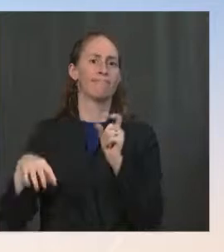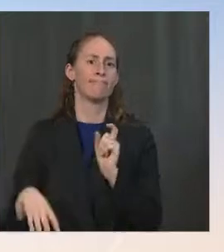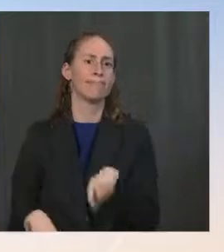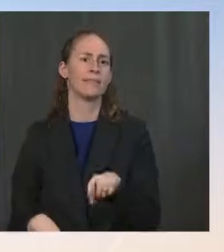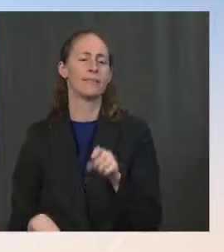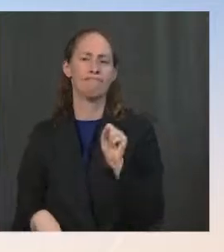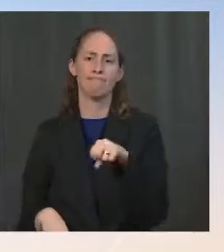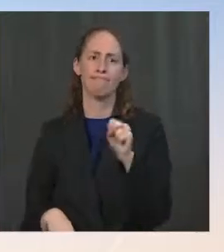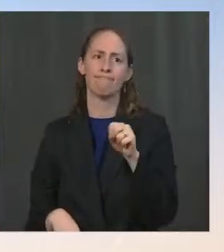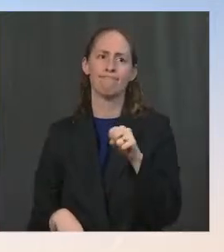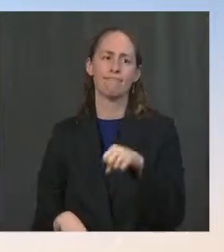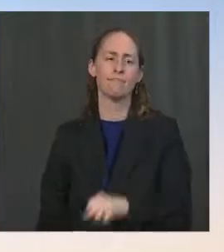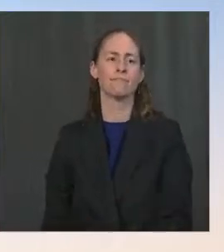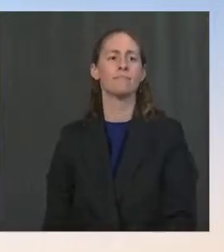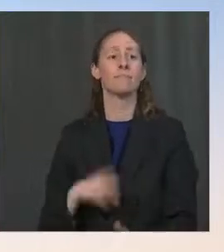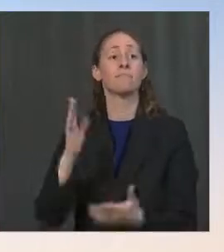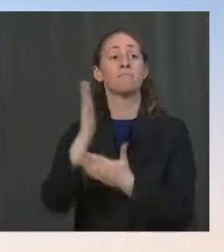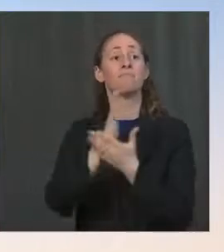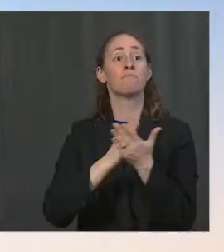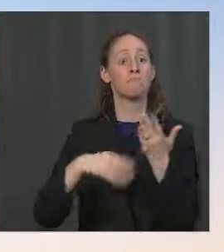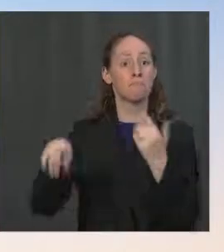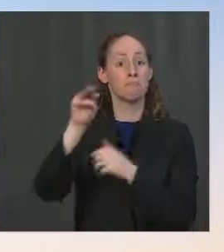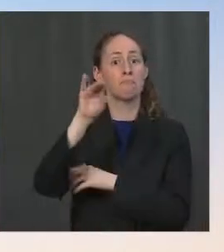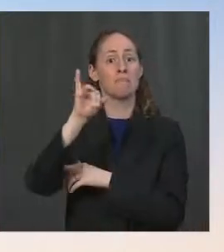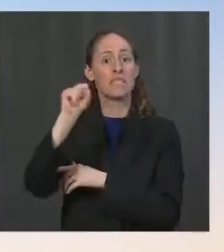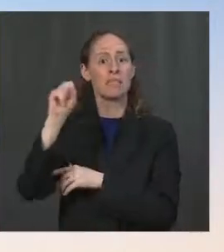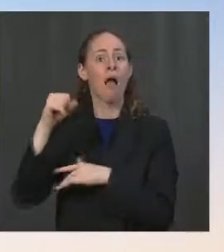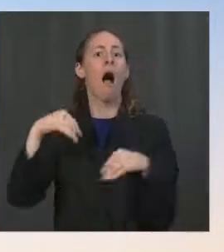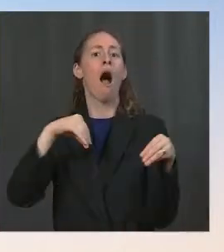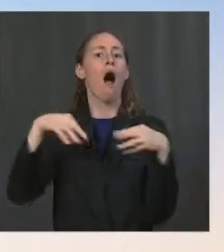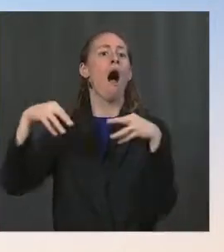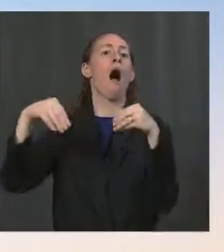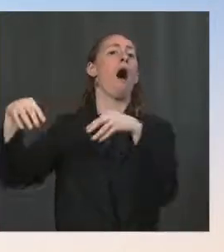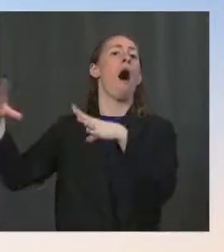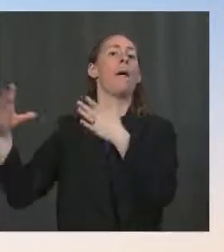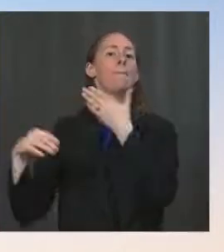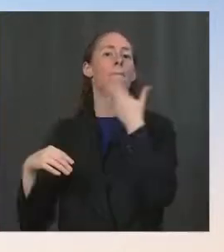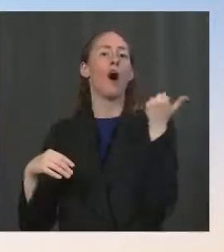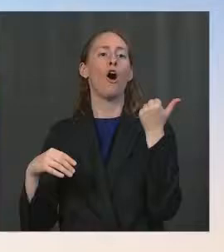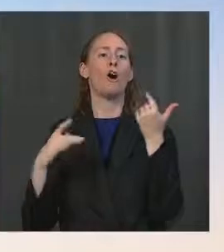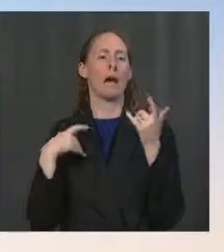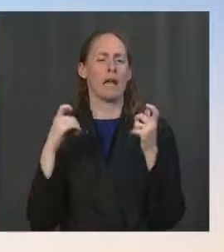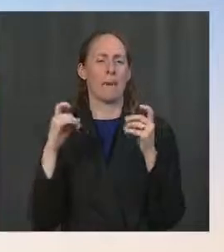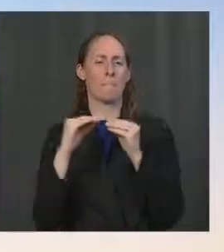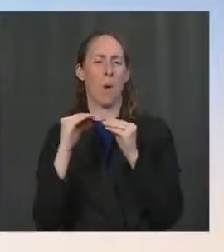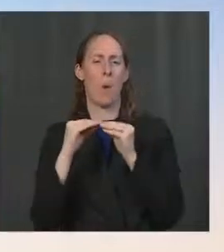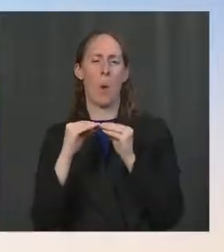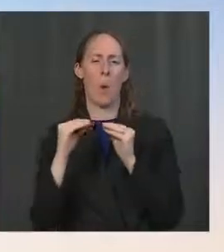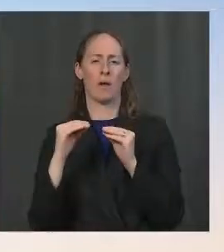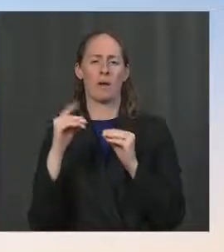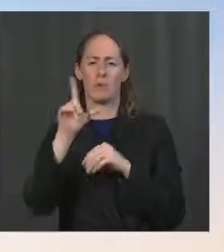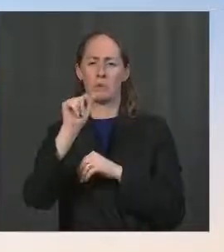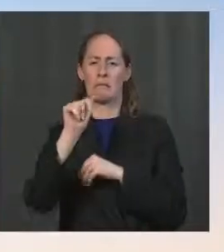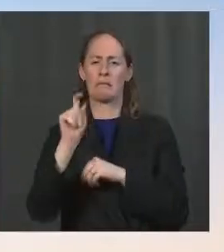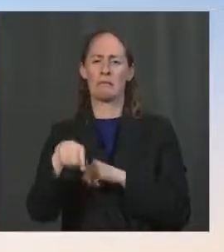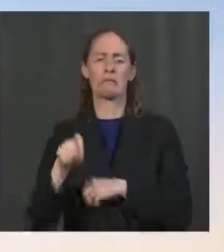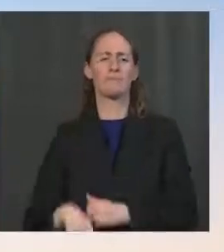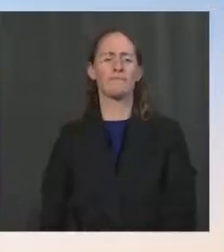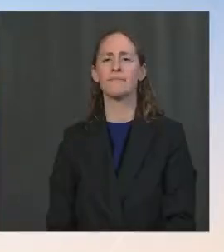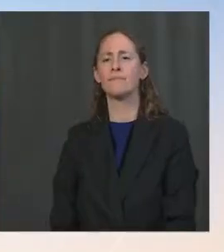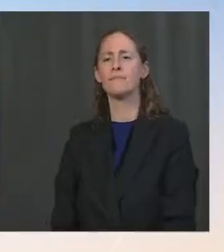We've seen some success in Mississippi, but he is pressing on that with every lever of the federal government. Go ahead. A quick question